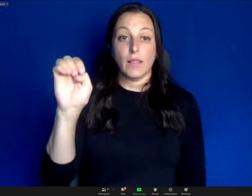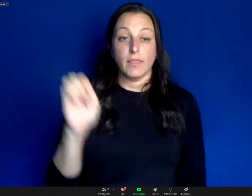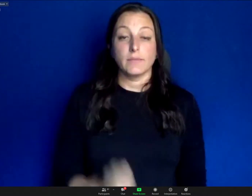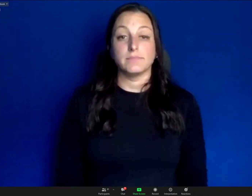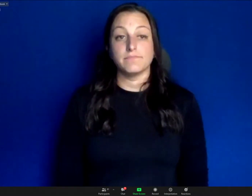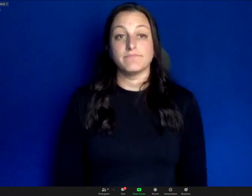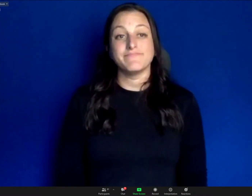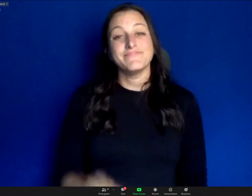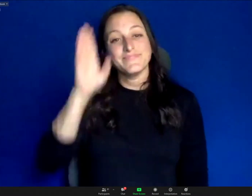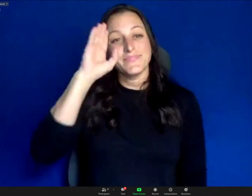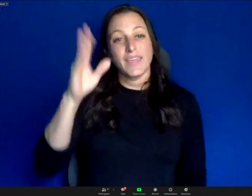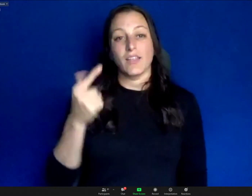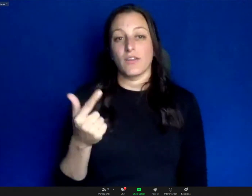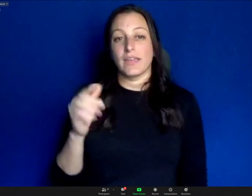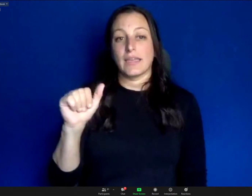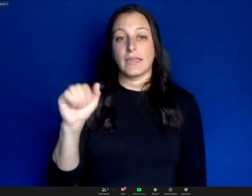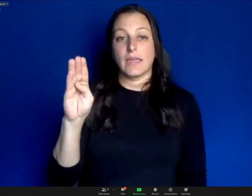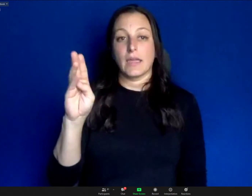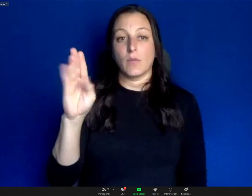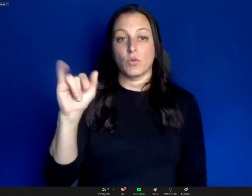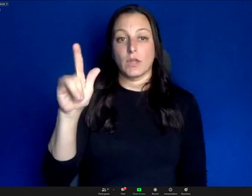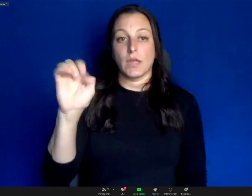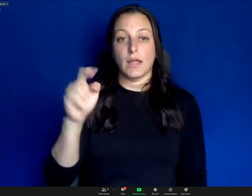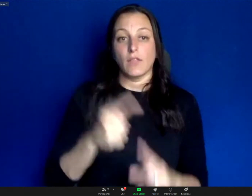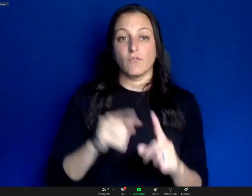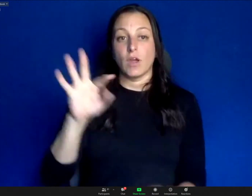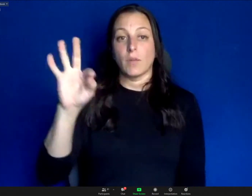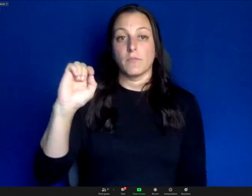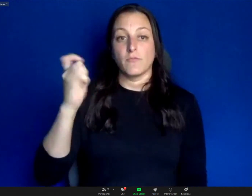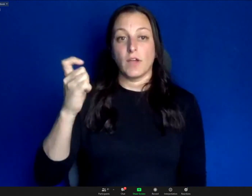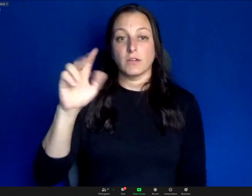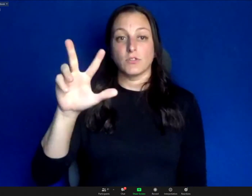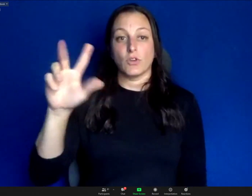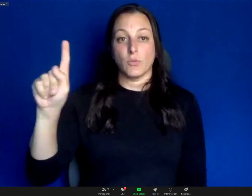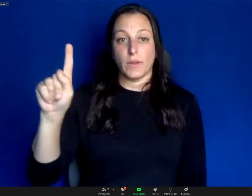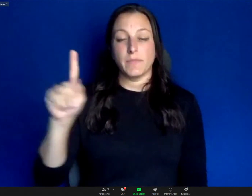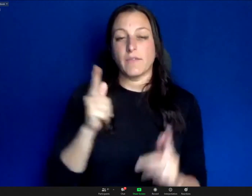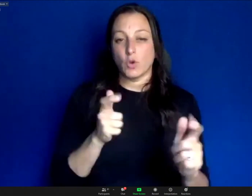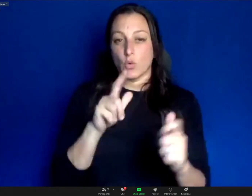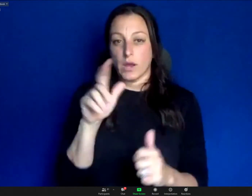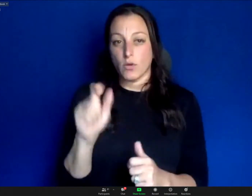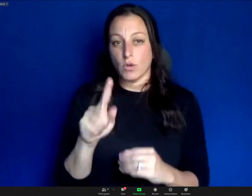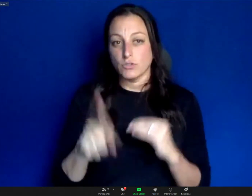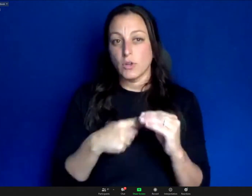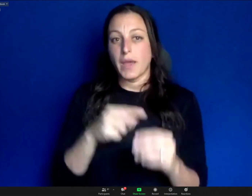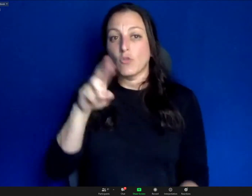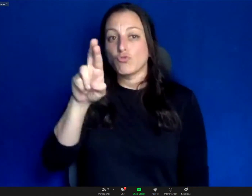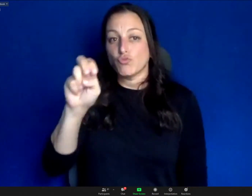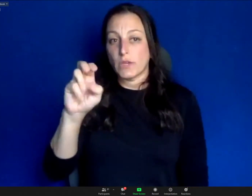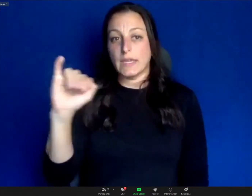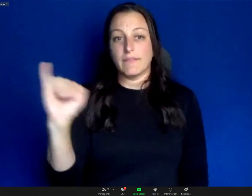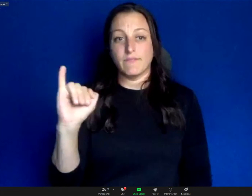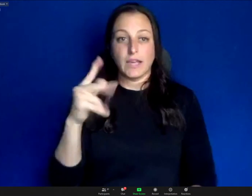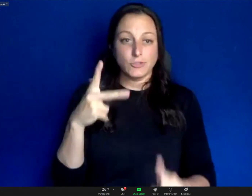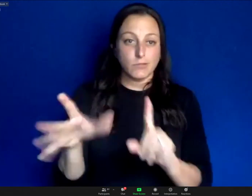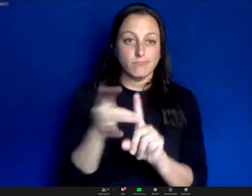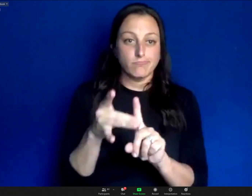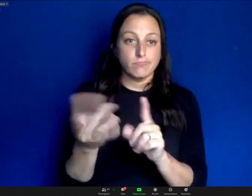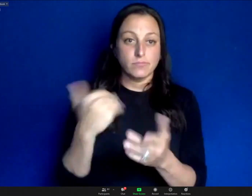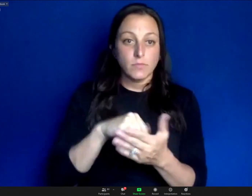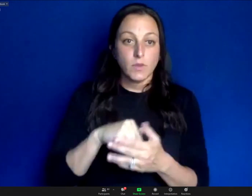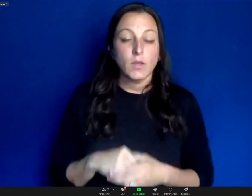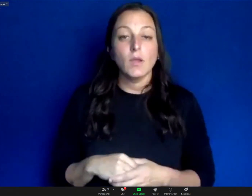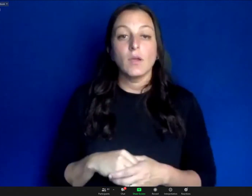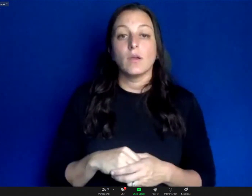Hey there, this is Gabrielle from Fox 31. I had a quick question about reinfection as well. Are there